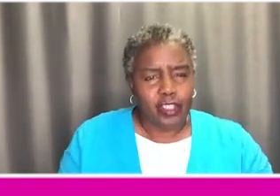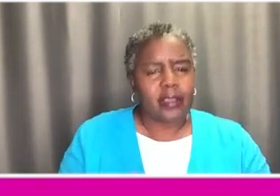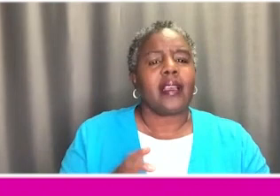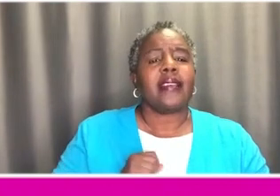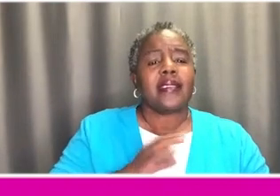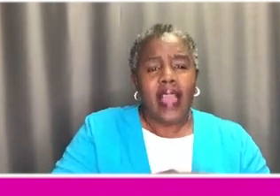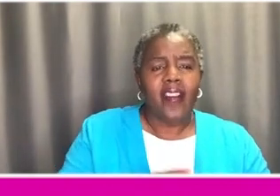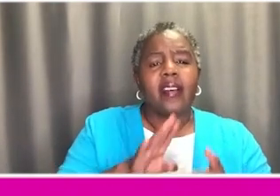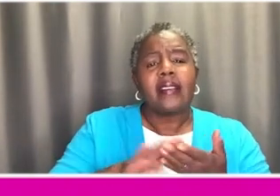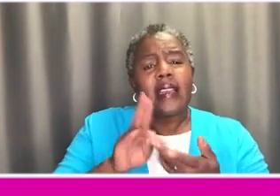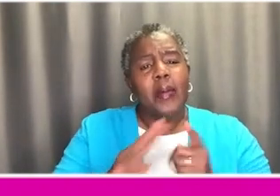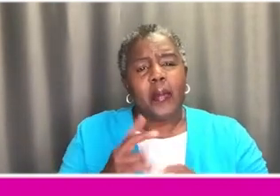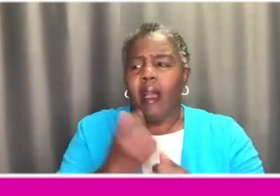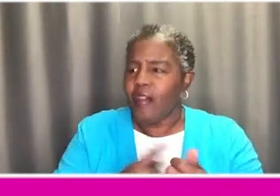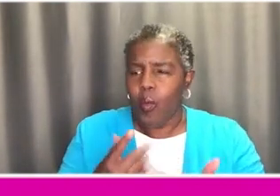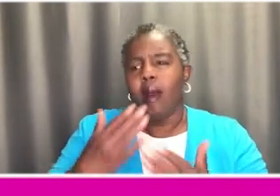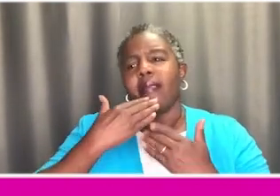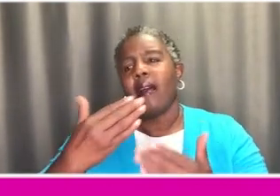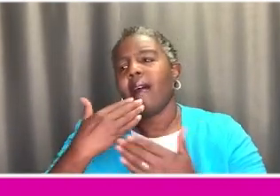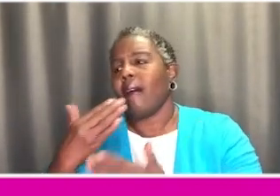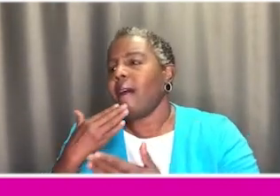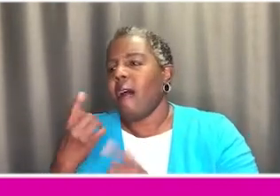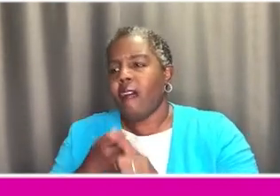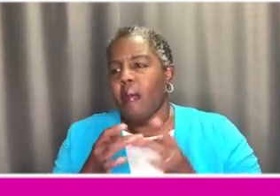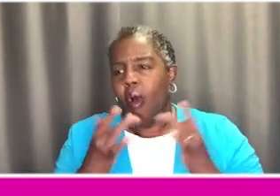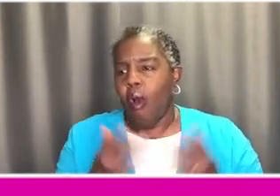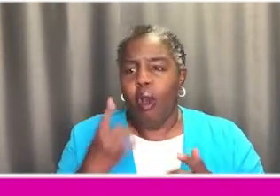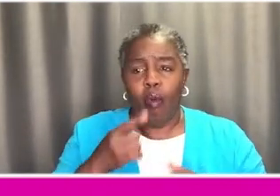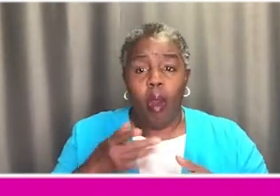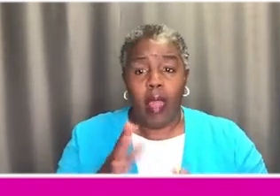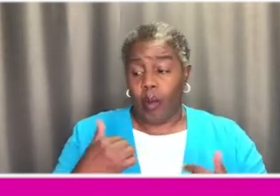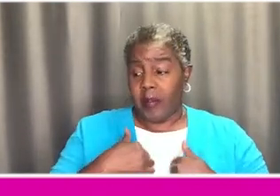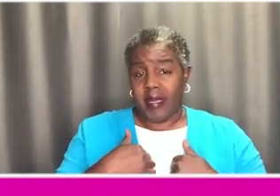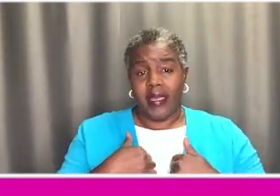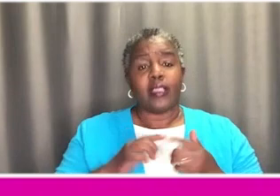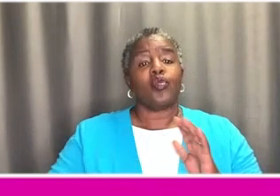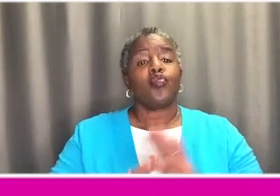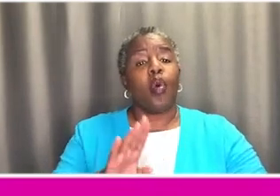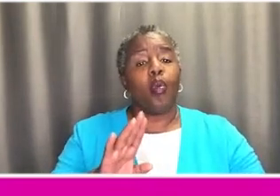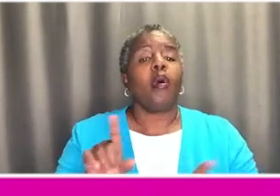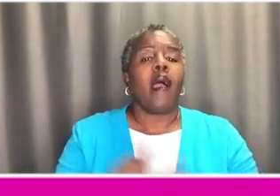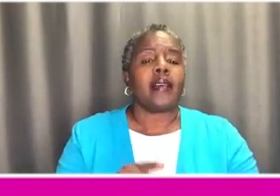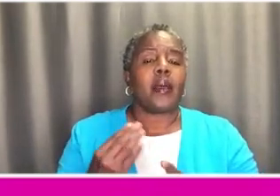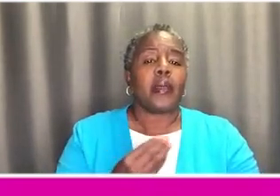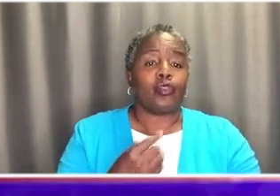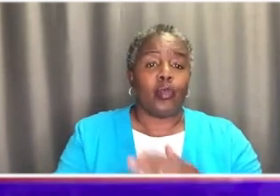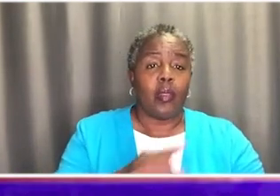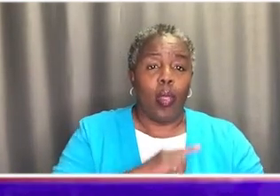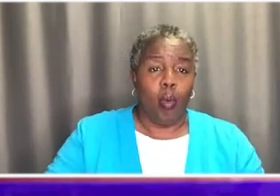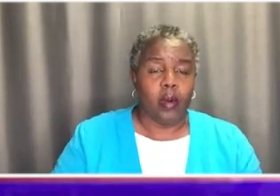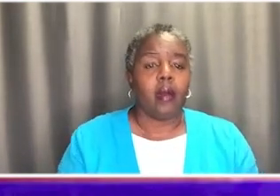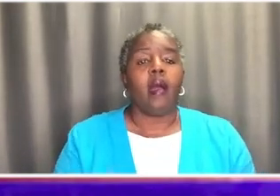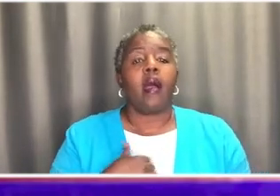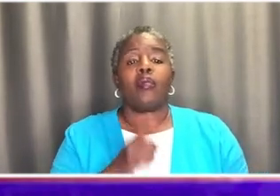and custodians. Just want to thank you from the bottom of my heart for allowing me to grow as a minister in the Lord.